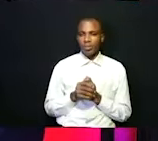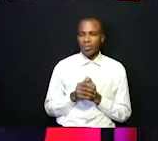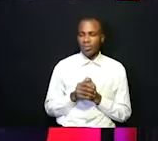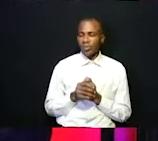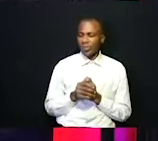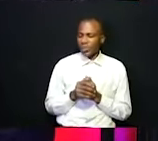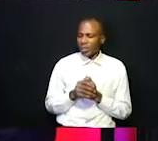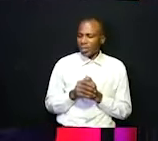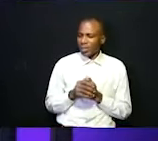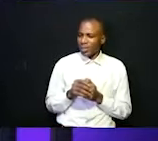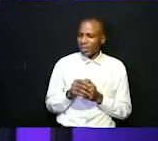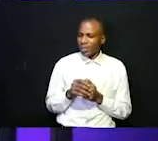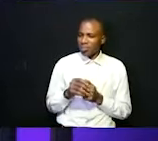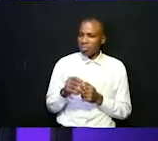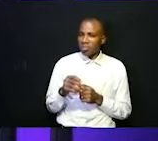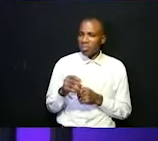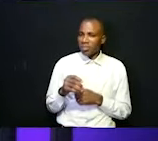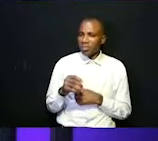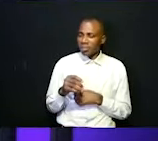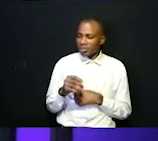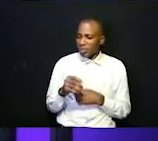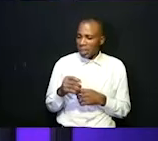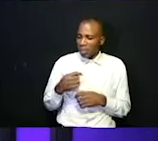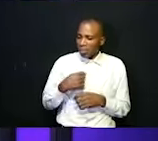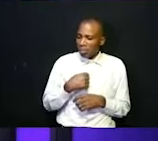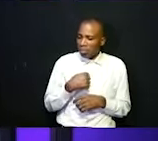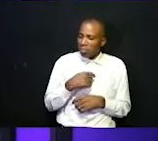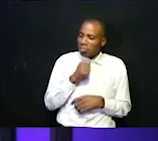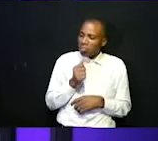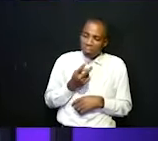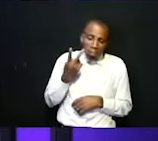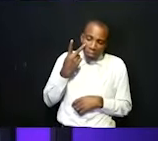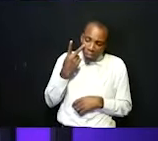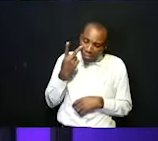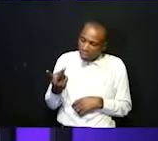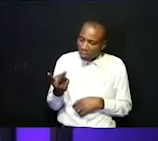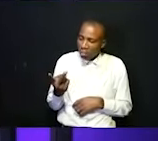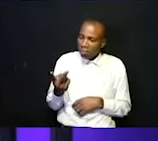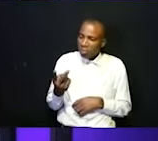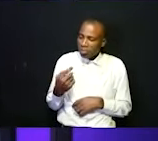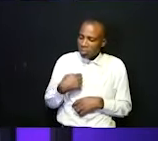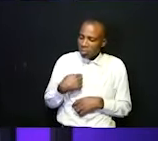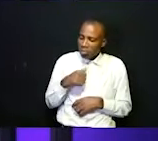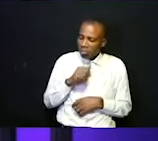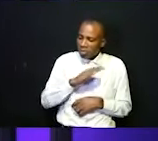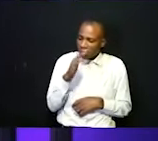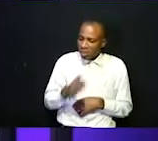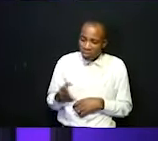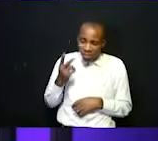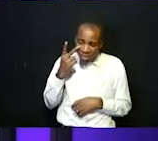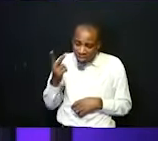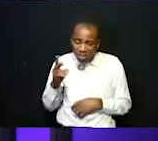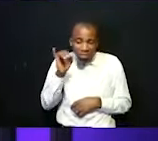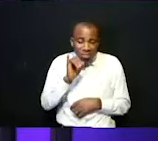record of the Israelites marrying and you needed to wait for the high priest to pray over it, but they were